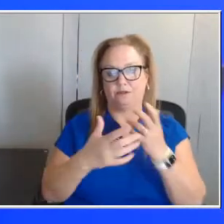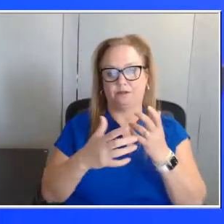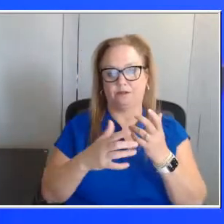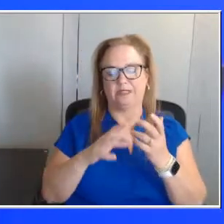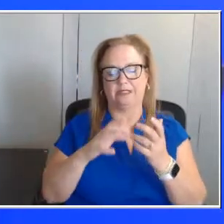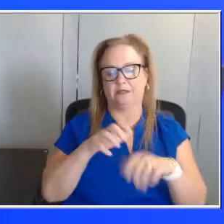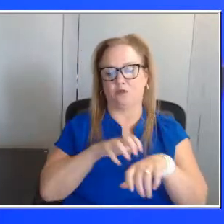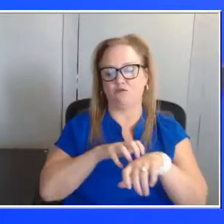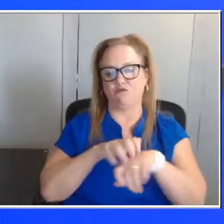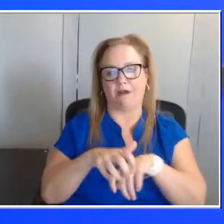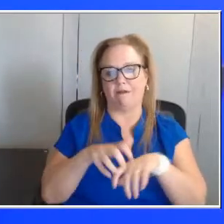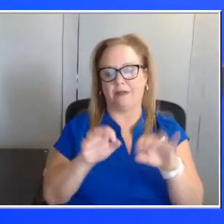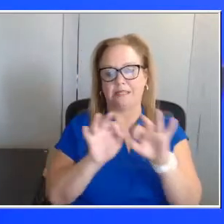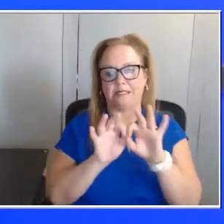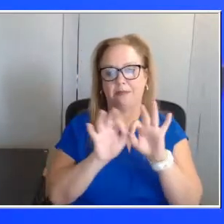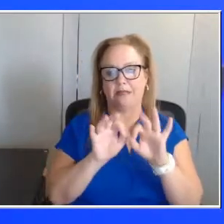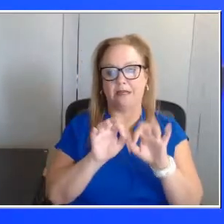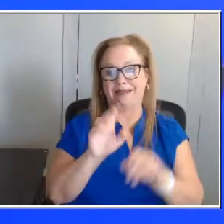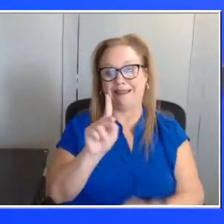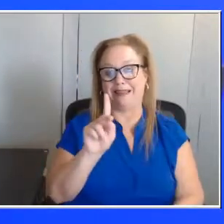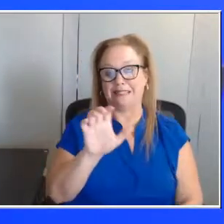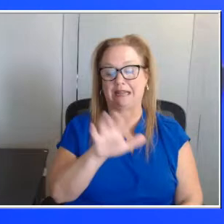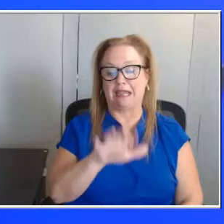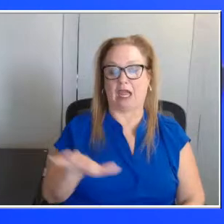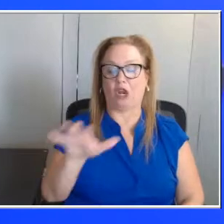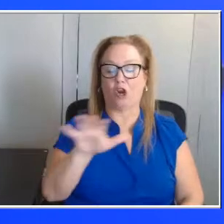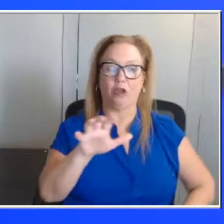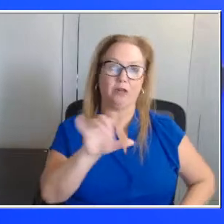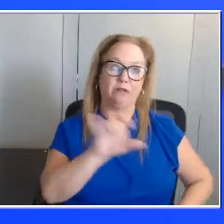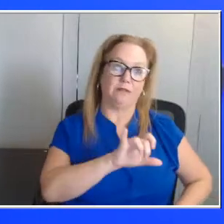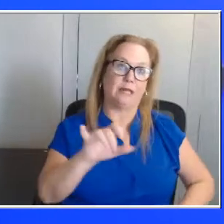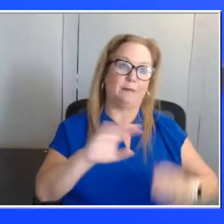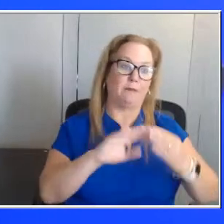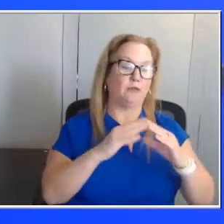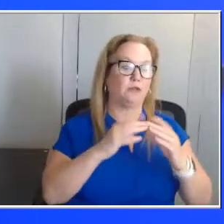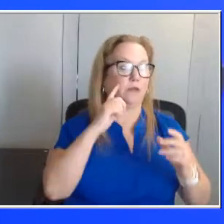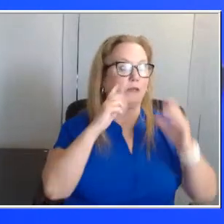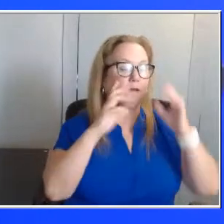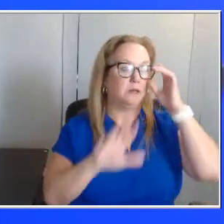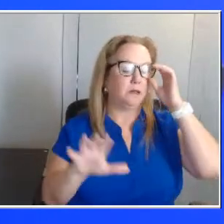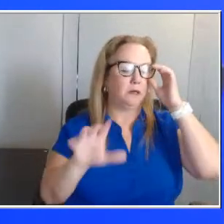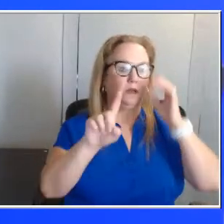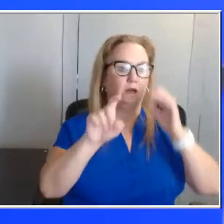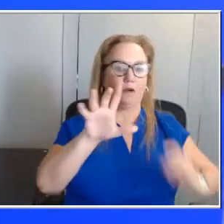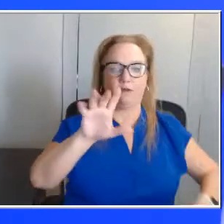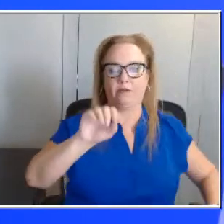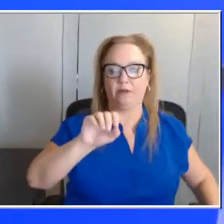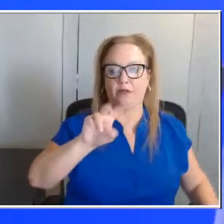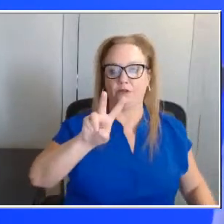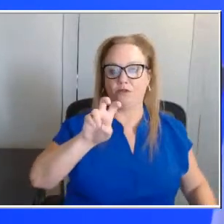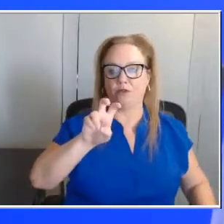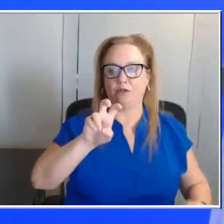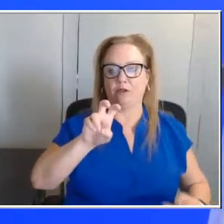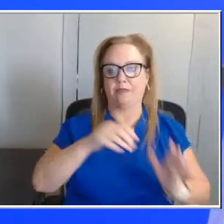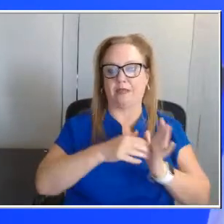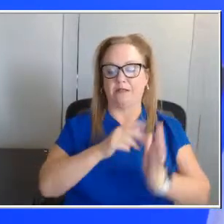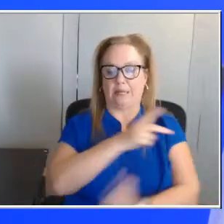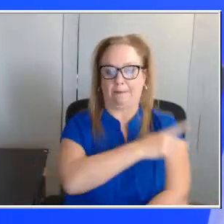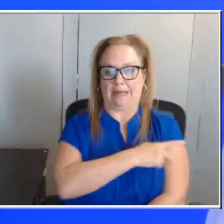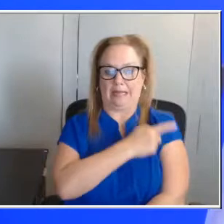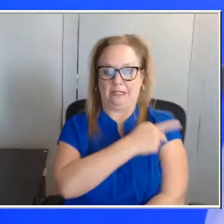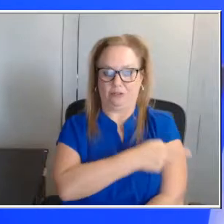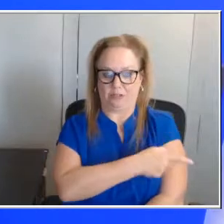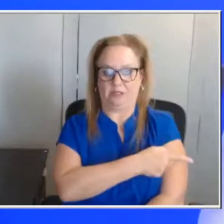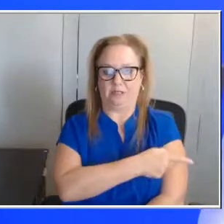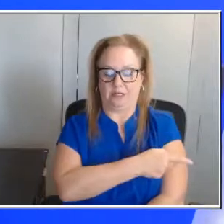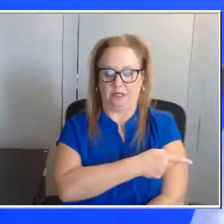course. In the metro area, I mean, if we do those same numbers, we're probably looking at 150, 200,000 patients or so that have